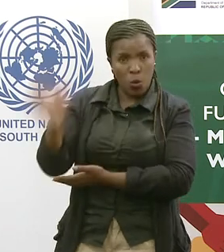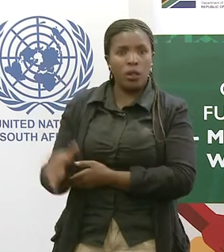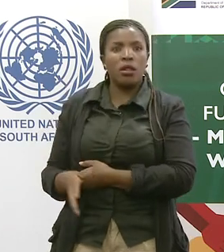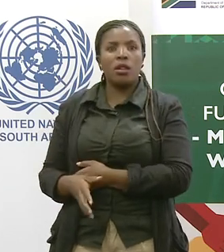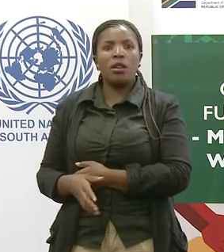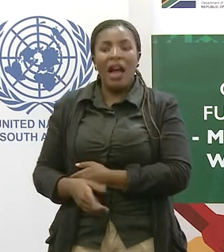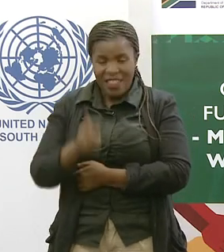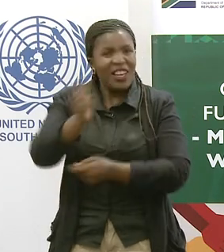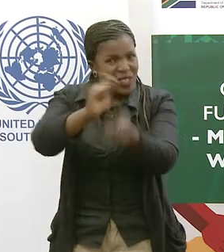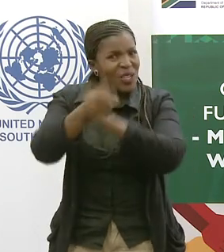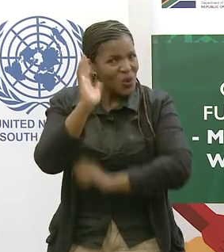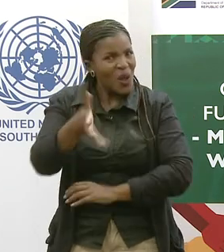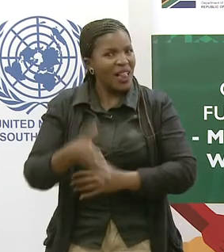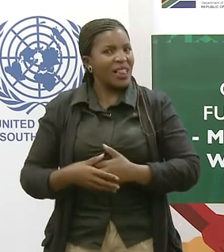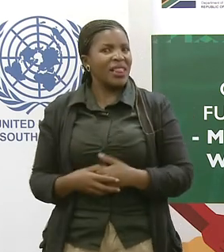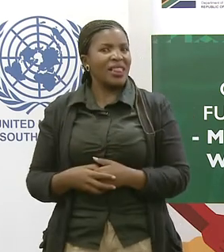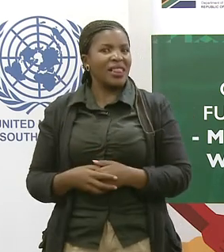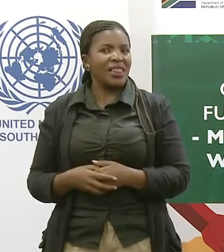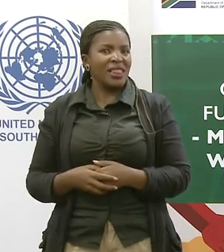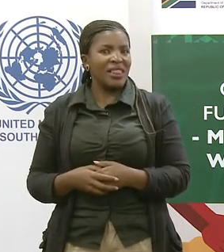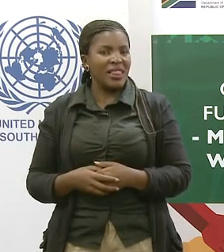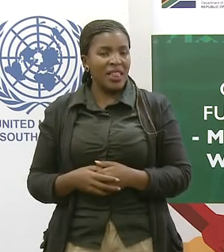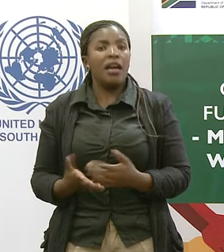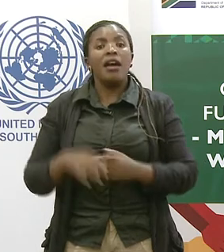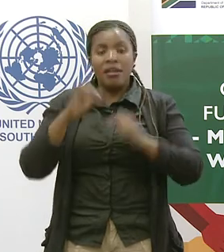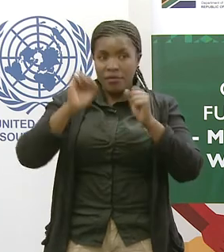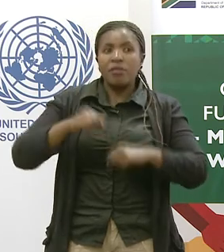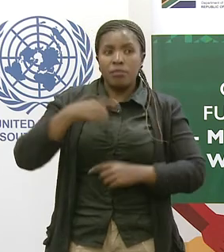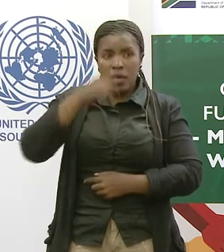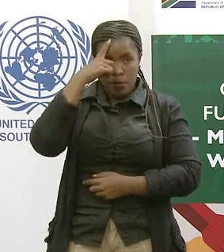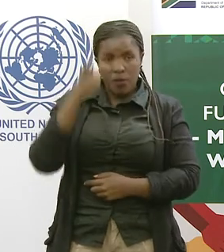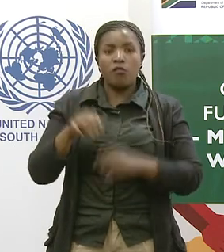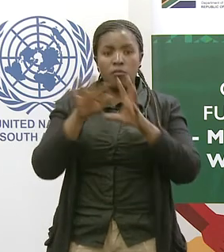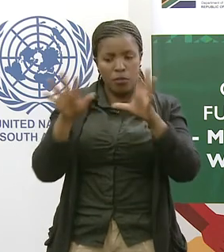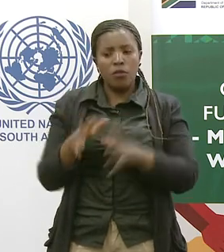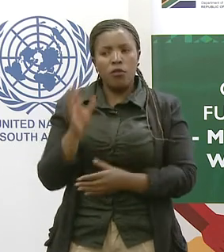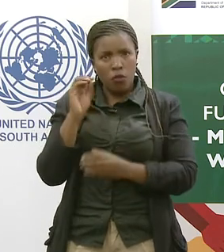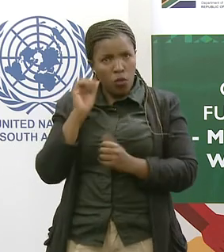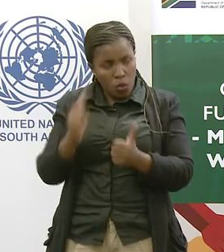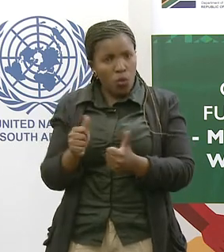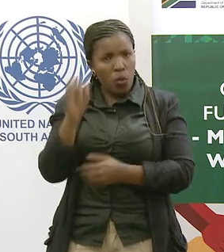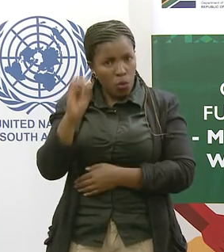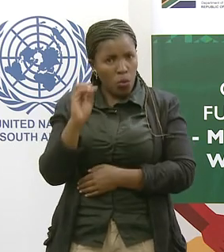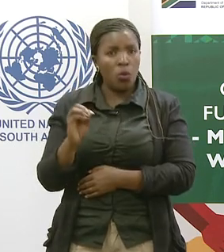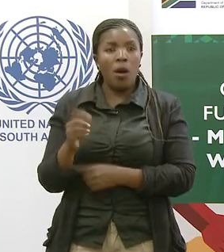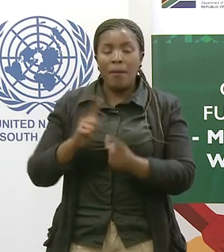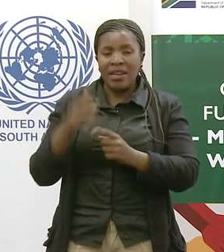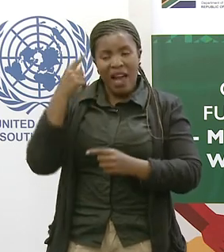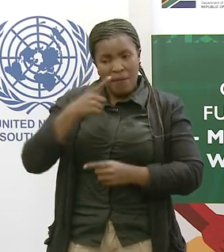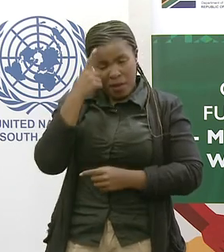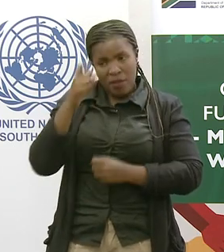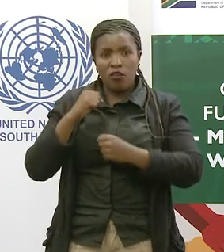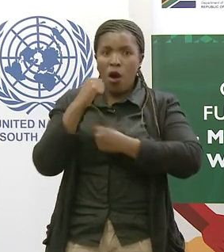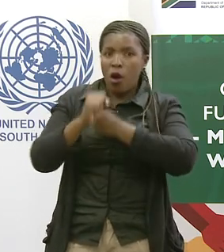society. Having said that, there are good people. There are good people who work a great deal. It's a long struggle. Let